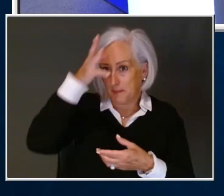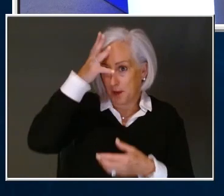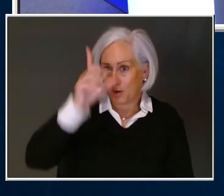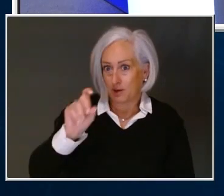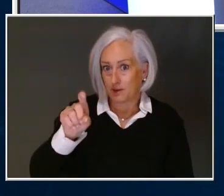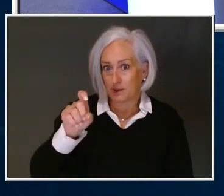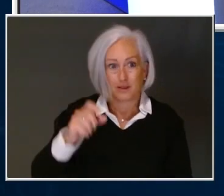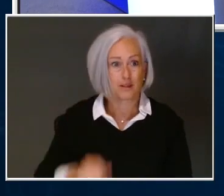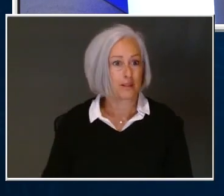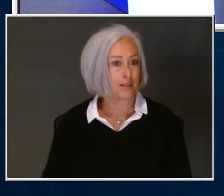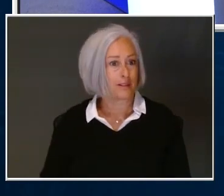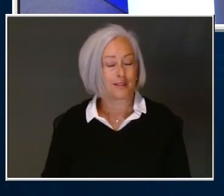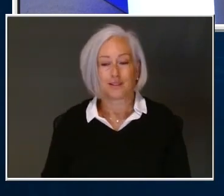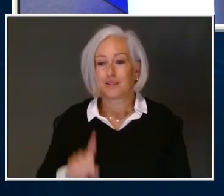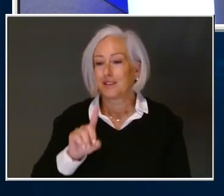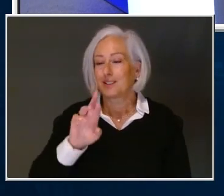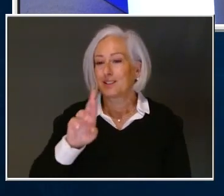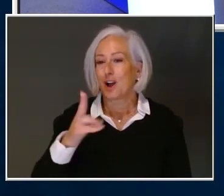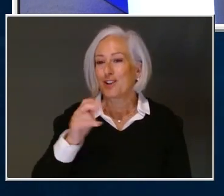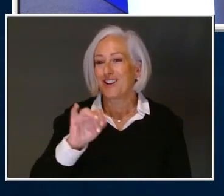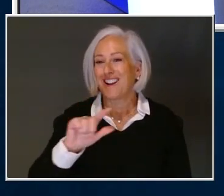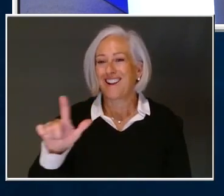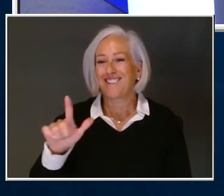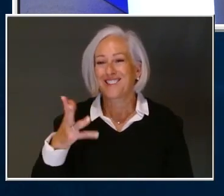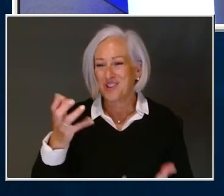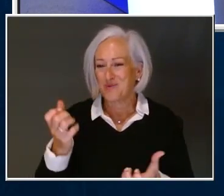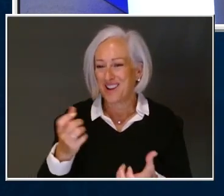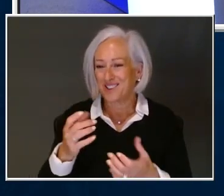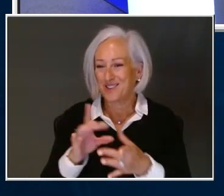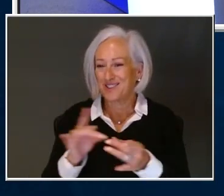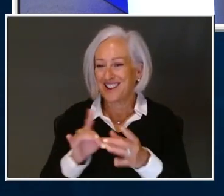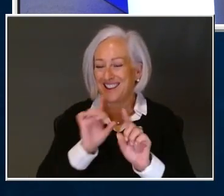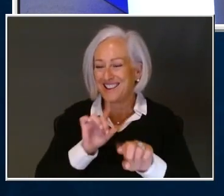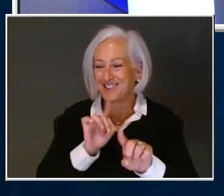Dr. Harrell, you want to try? Sure. Yeah. So